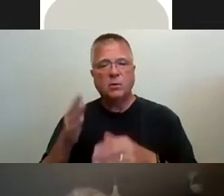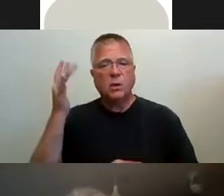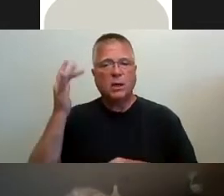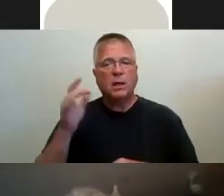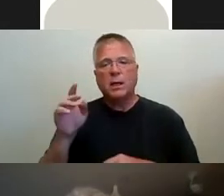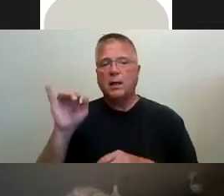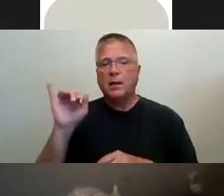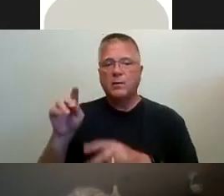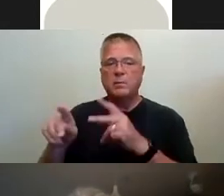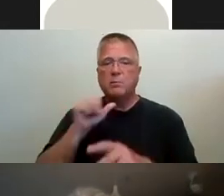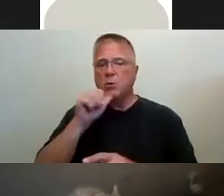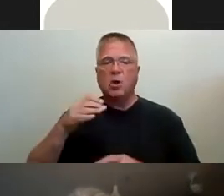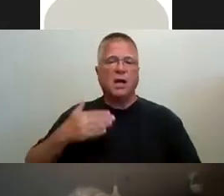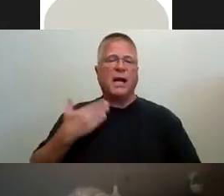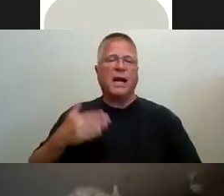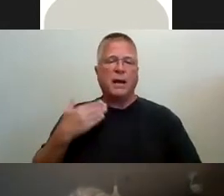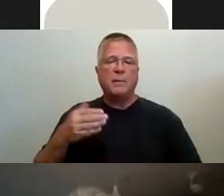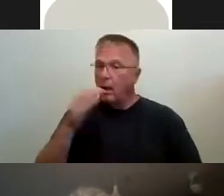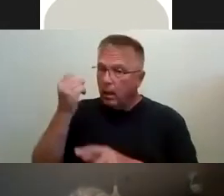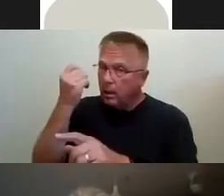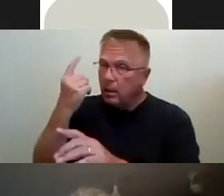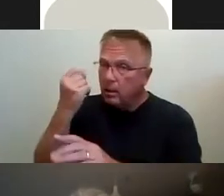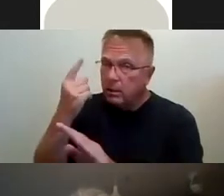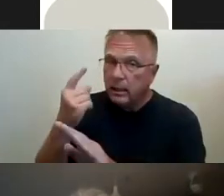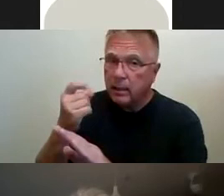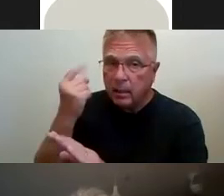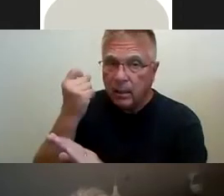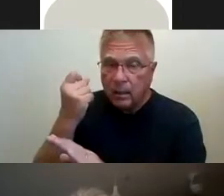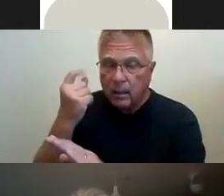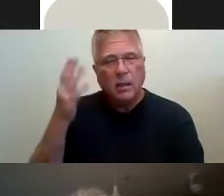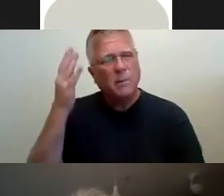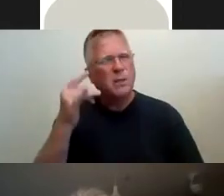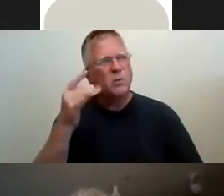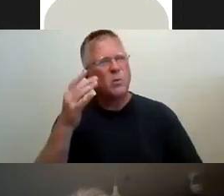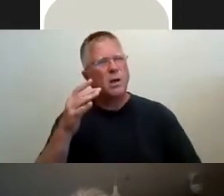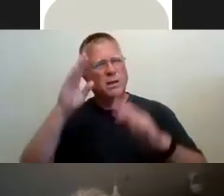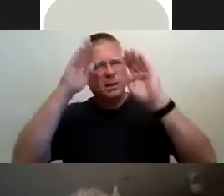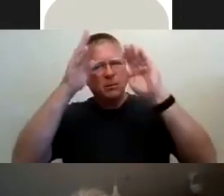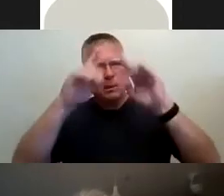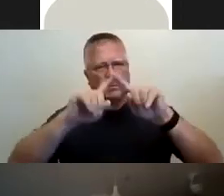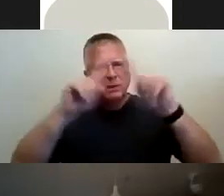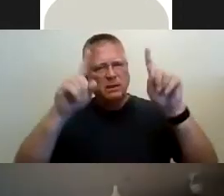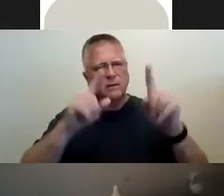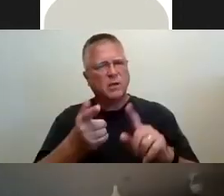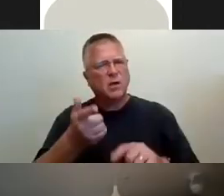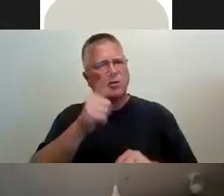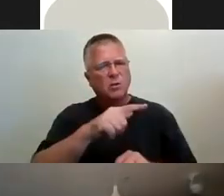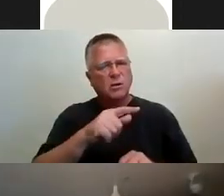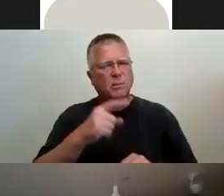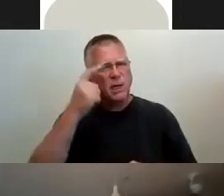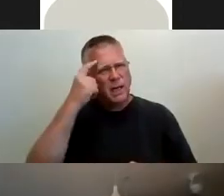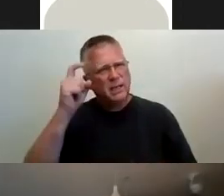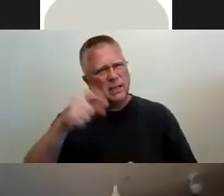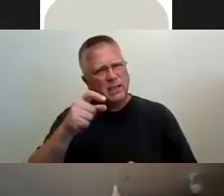were unhappy, and I understand that. And that's why coming up with a different alternative. I think you really need to look